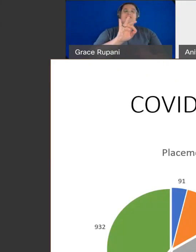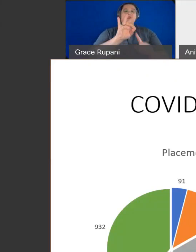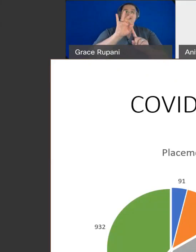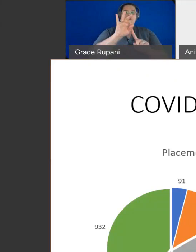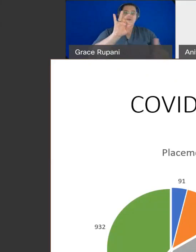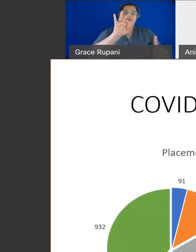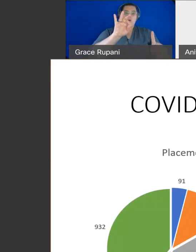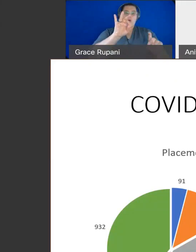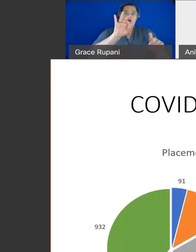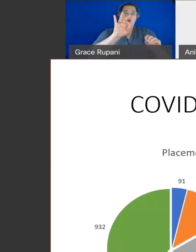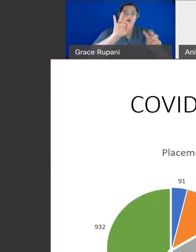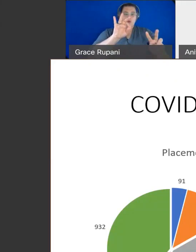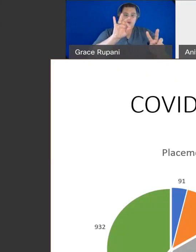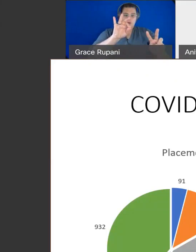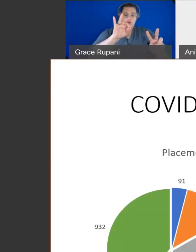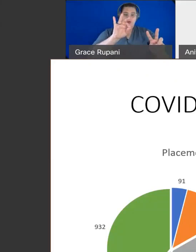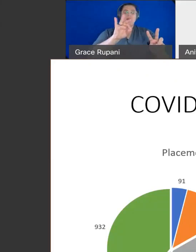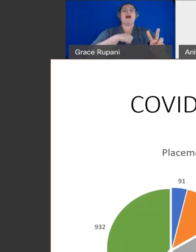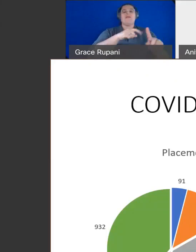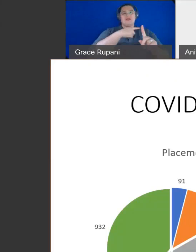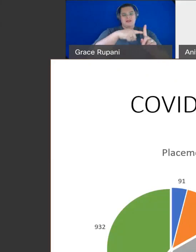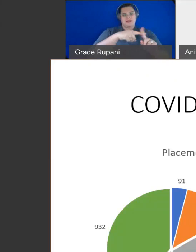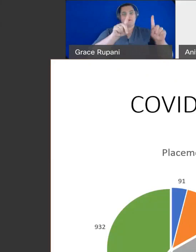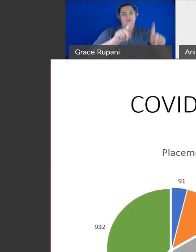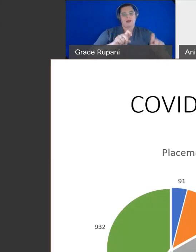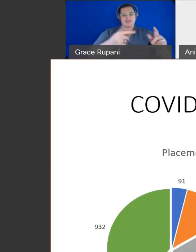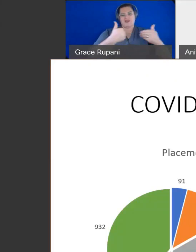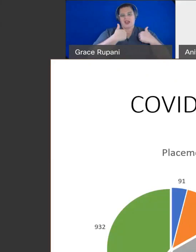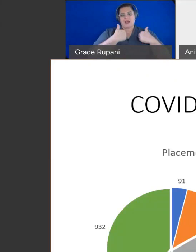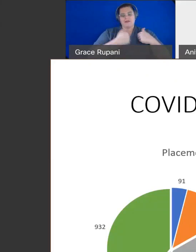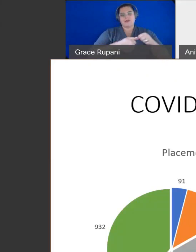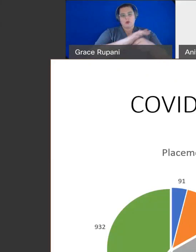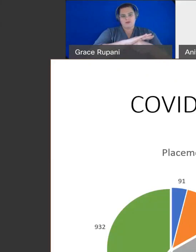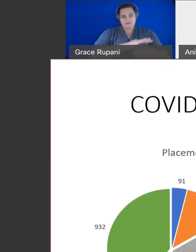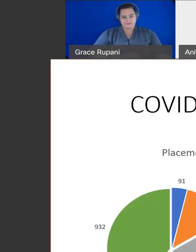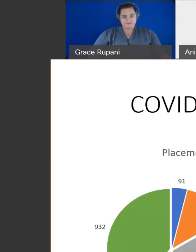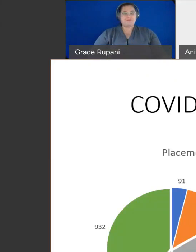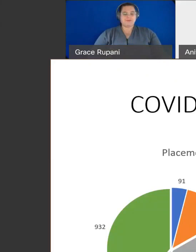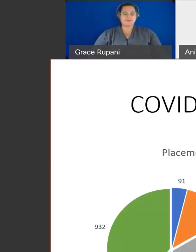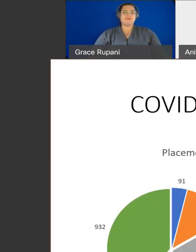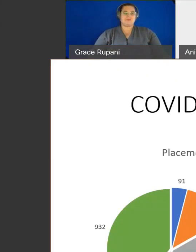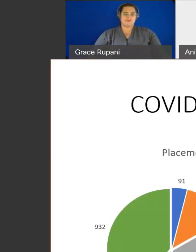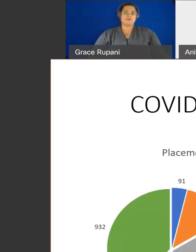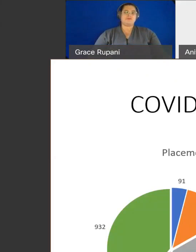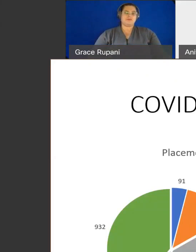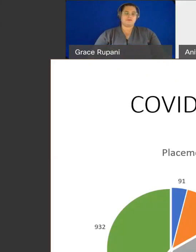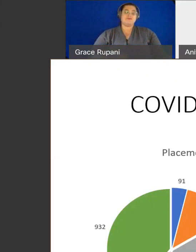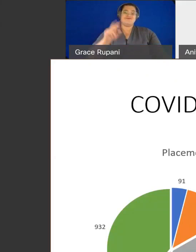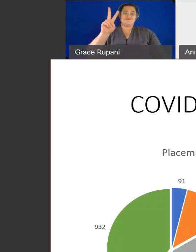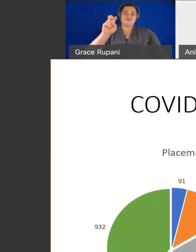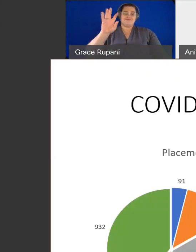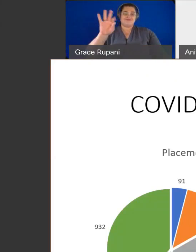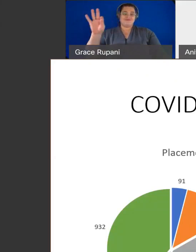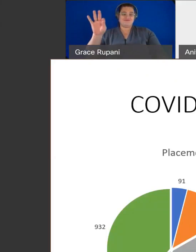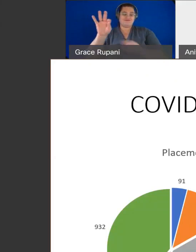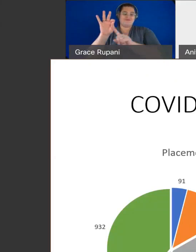have tested positive for coronavirus. So, you know, by proportion, that is much higher.